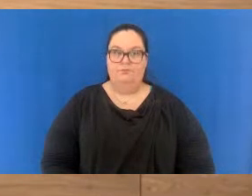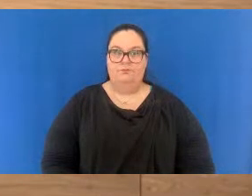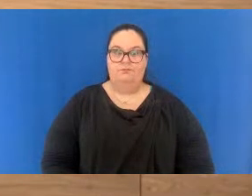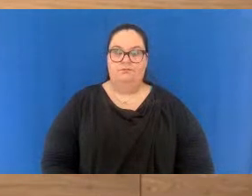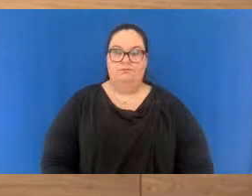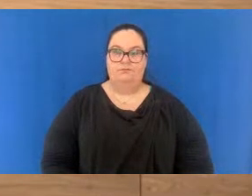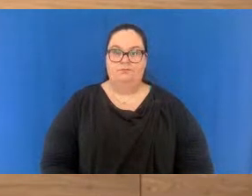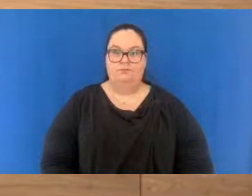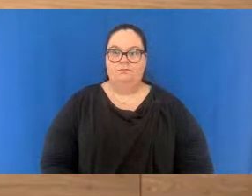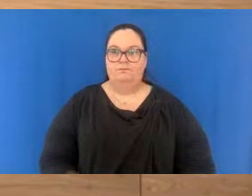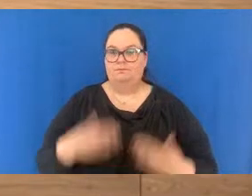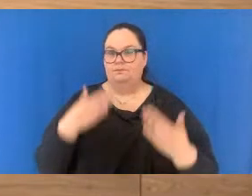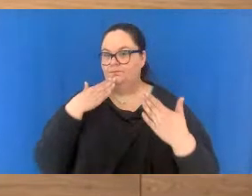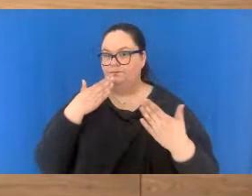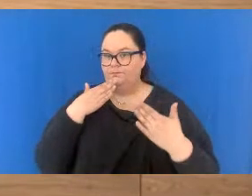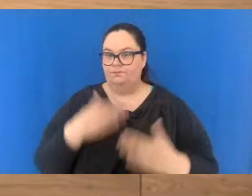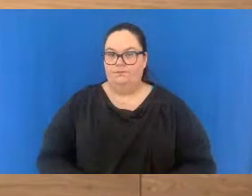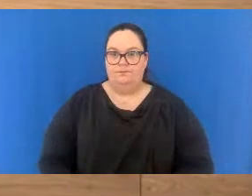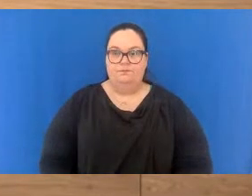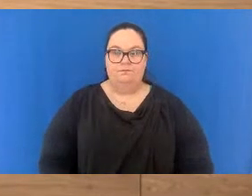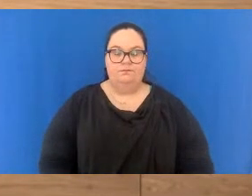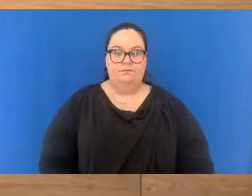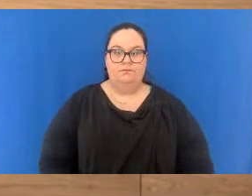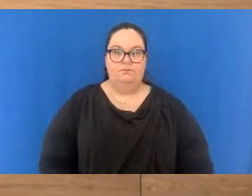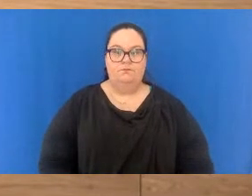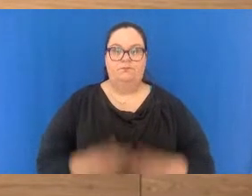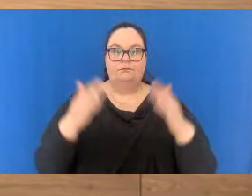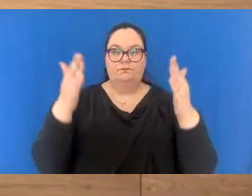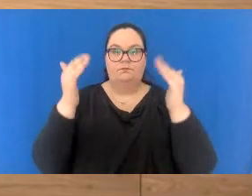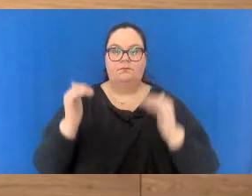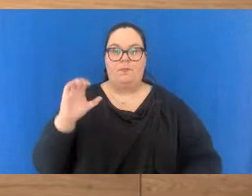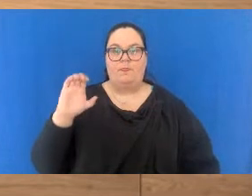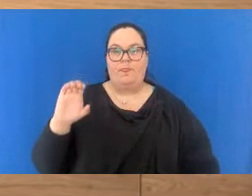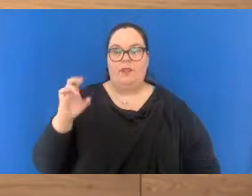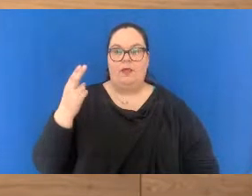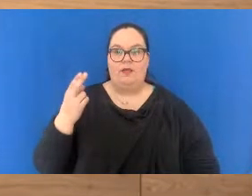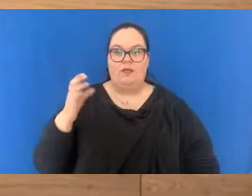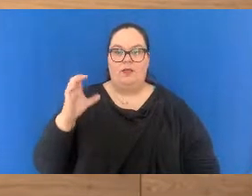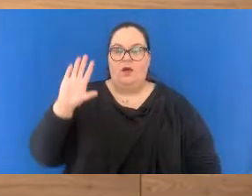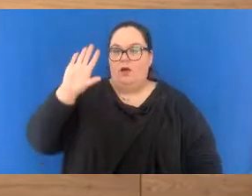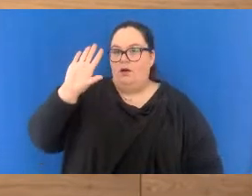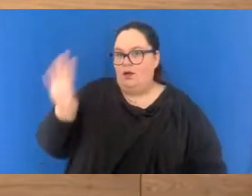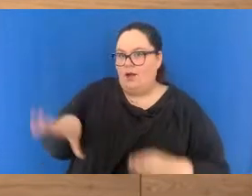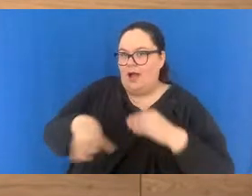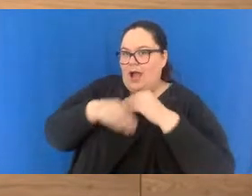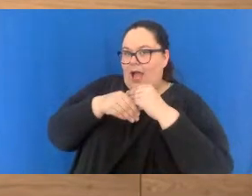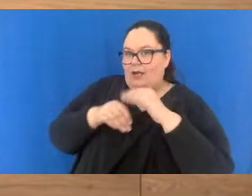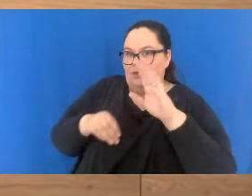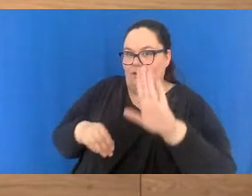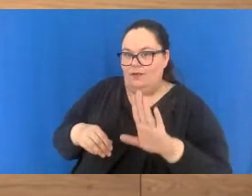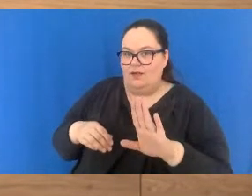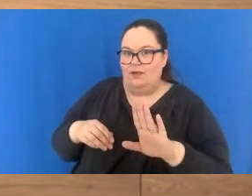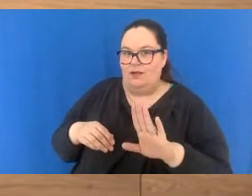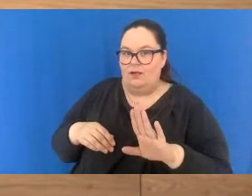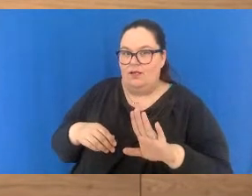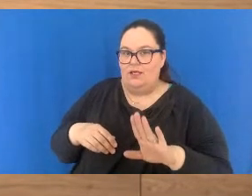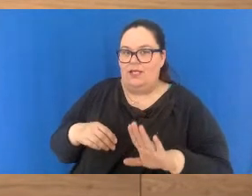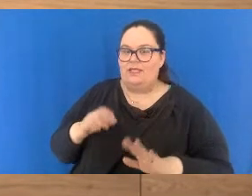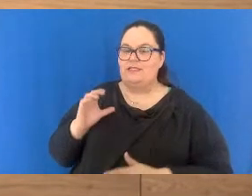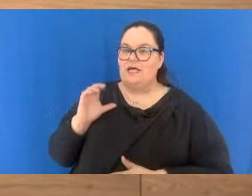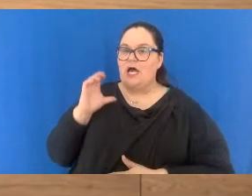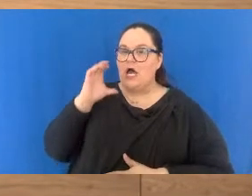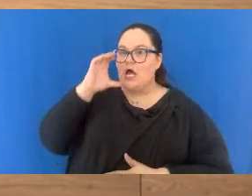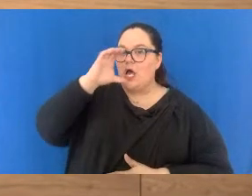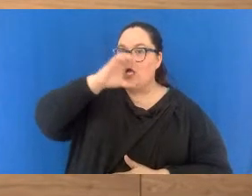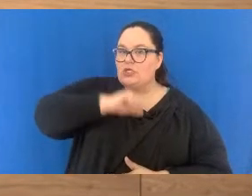Thank you, Mr. Moore. Vicky Hogarth, CHCO. And I'll just add that it is a presumptive variant. Sorry, I just can't say